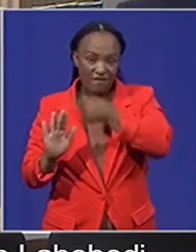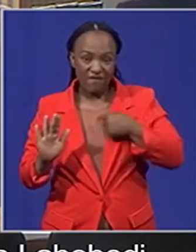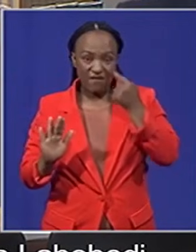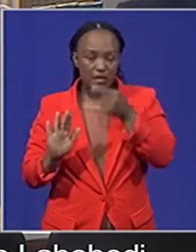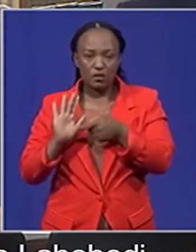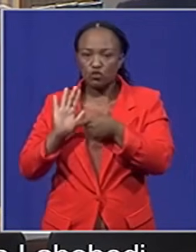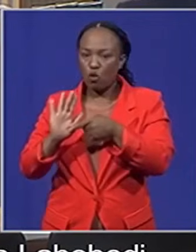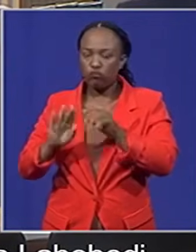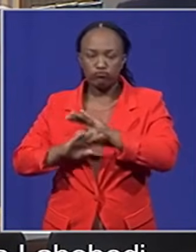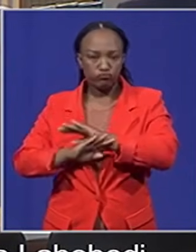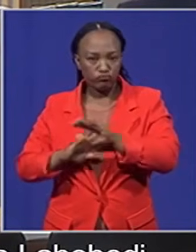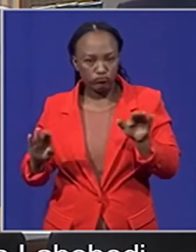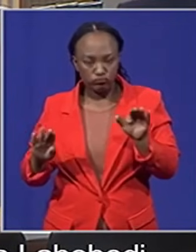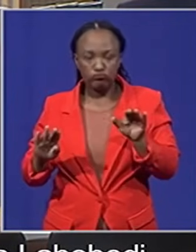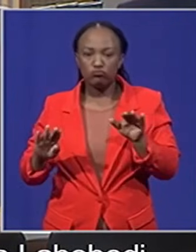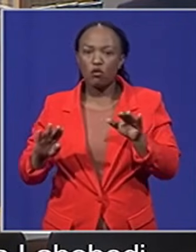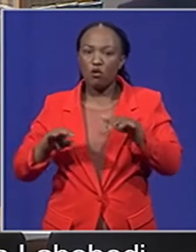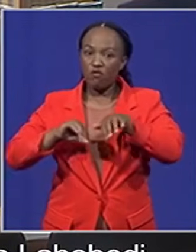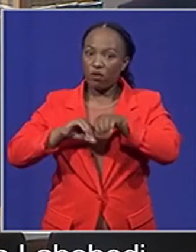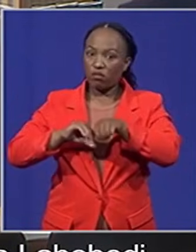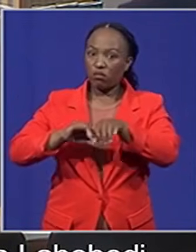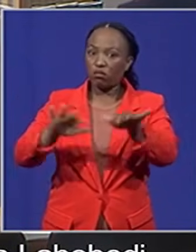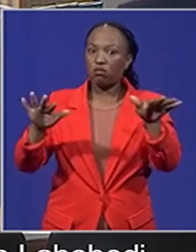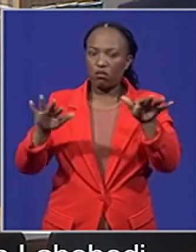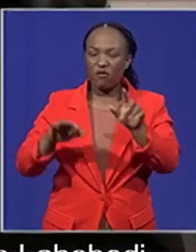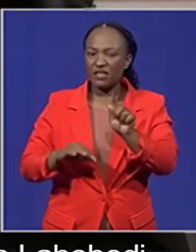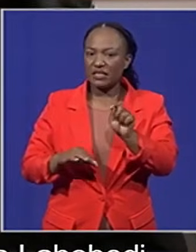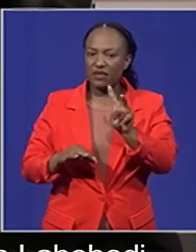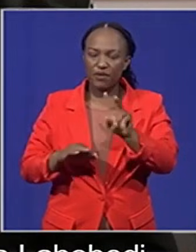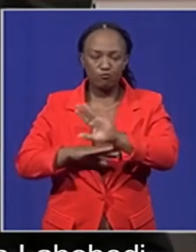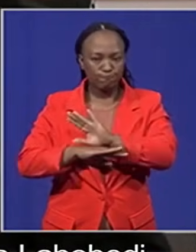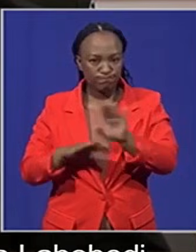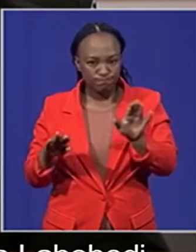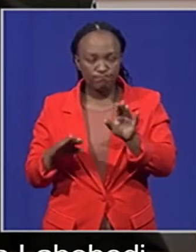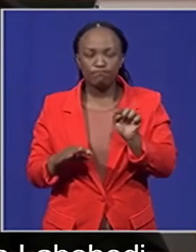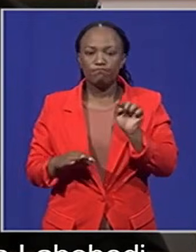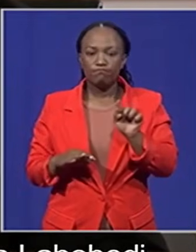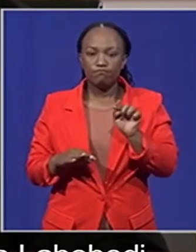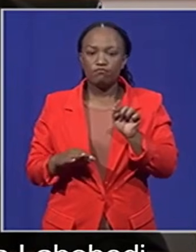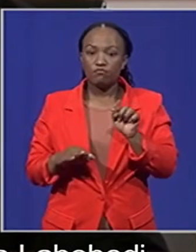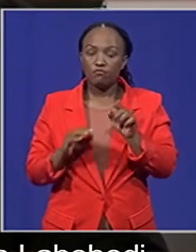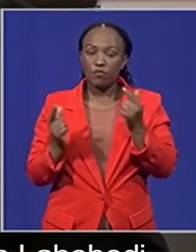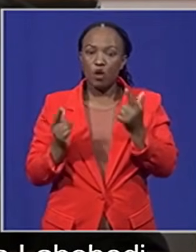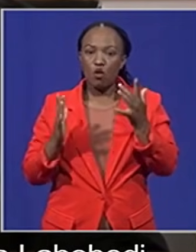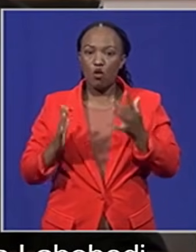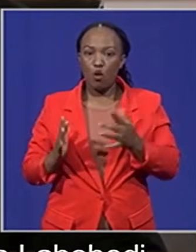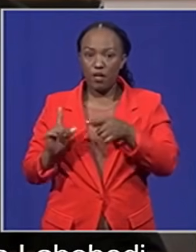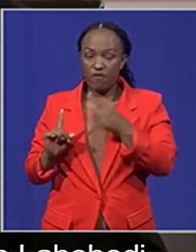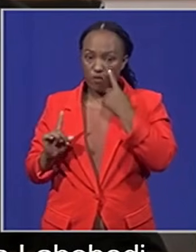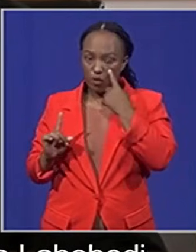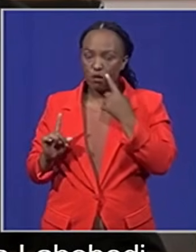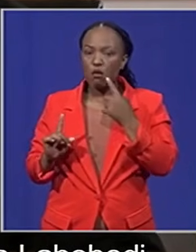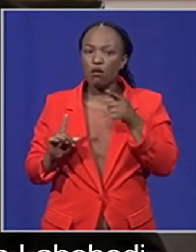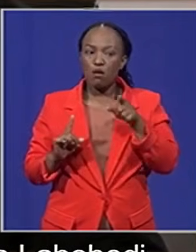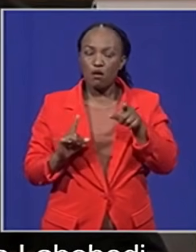tša tšwelela go ditshepedišo tšeo di tantšego šedi ya setšhaba. Baetapele ba bohlatse ga se ba ganetša kgopelo